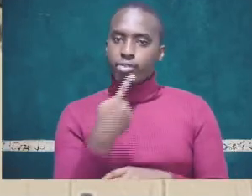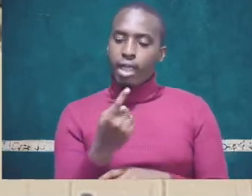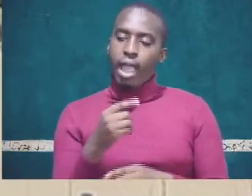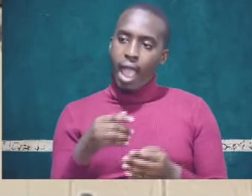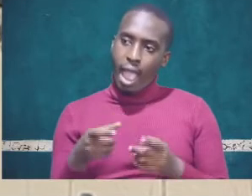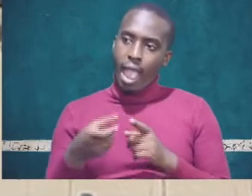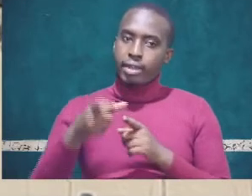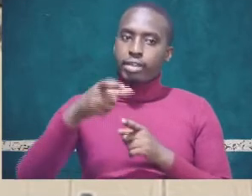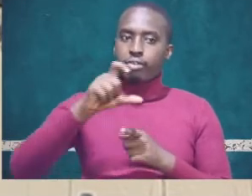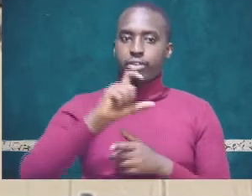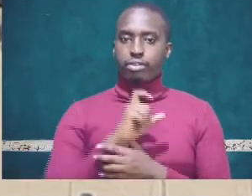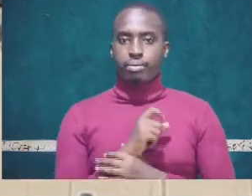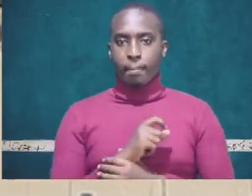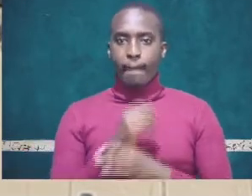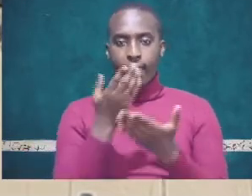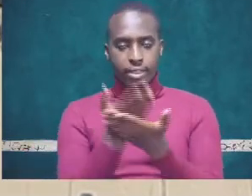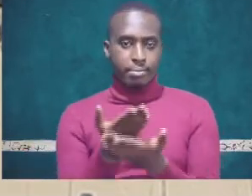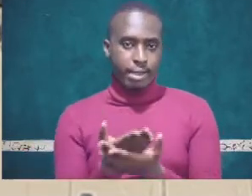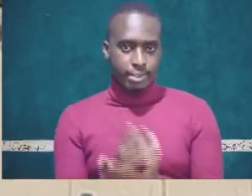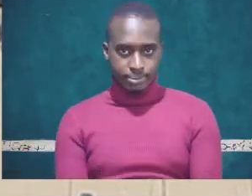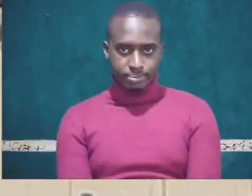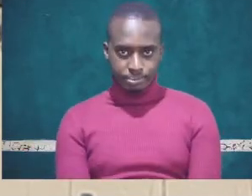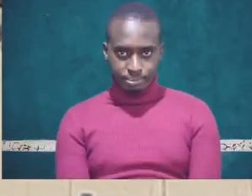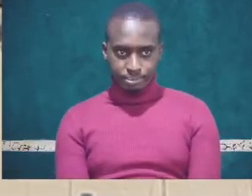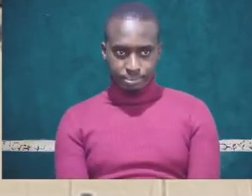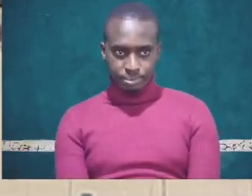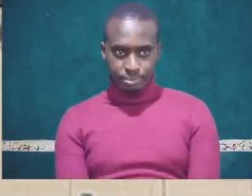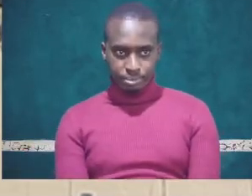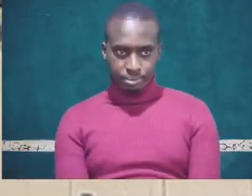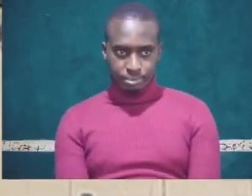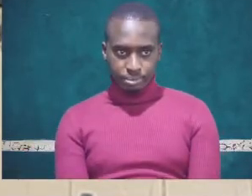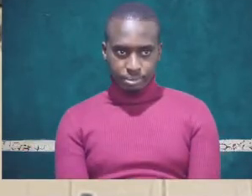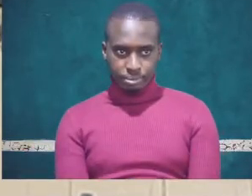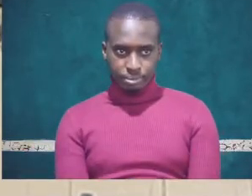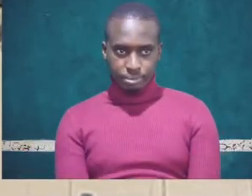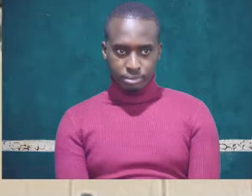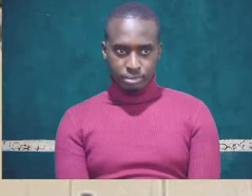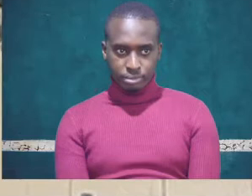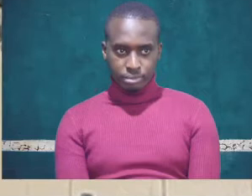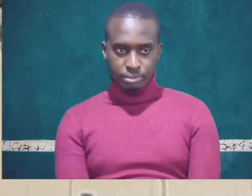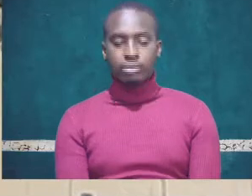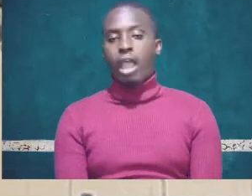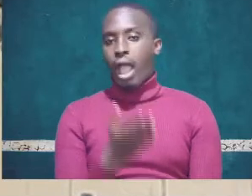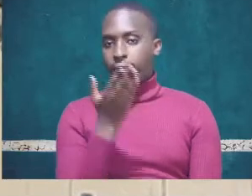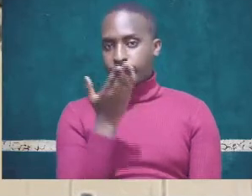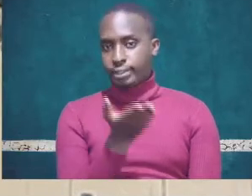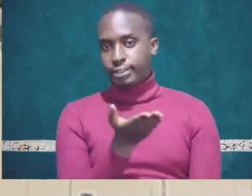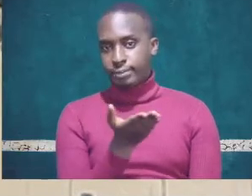increase in demand. So now assume that at this